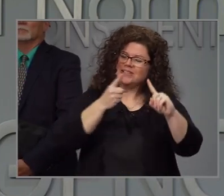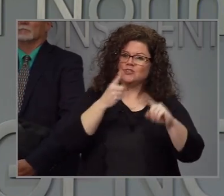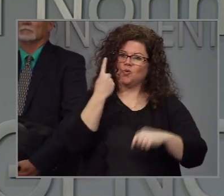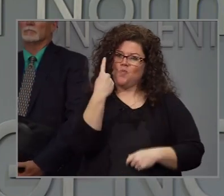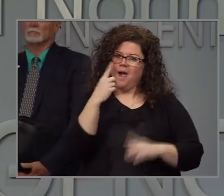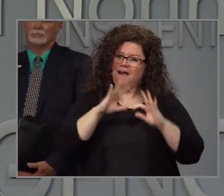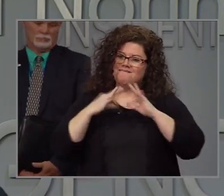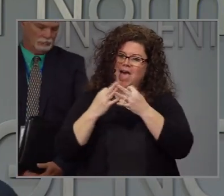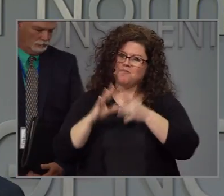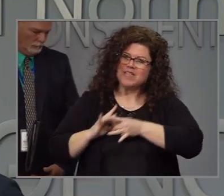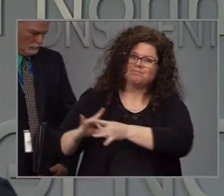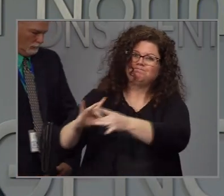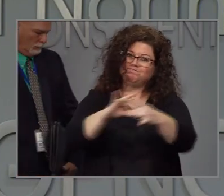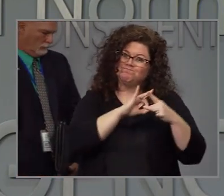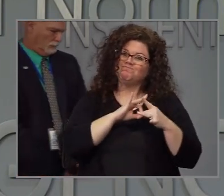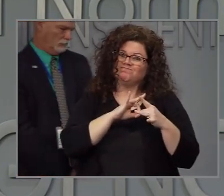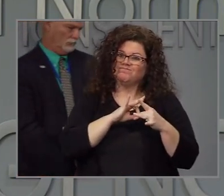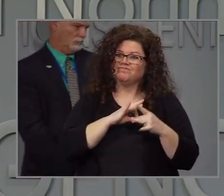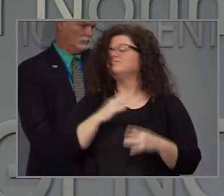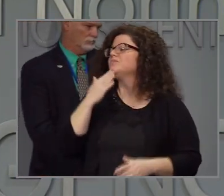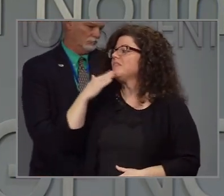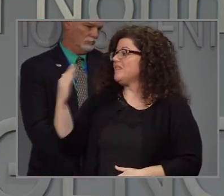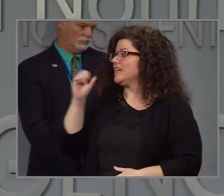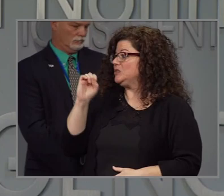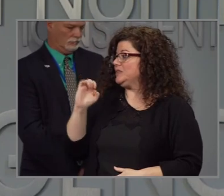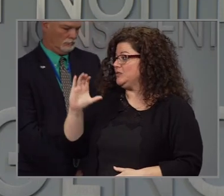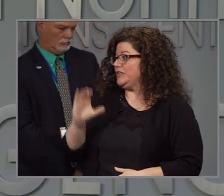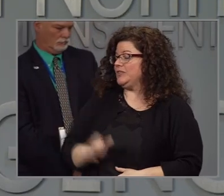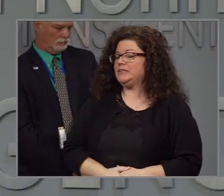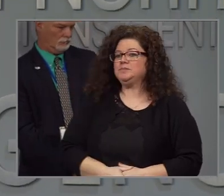family. Thank you, Madam Secretary.